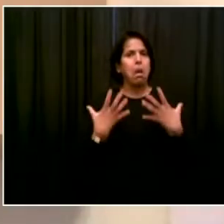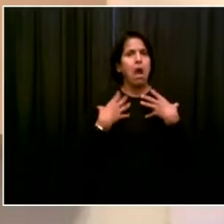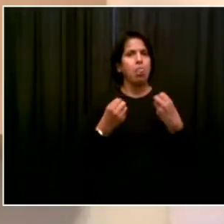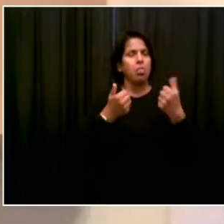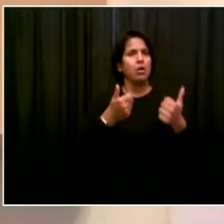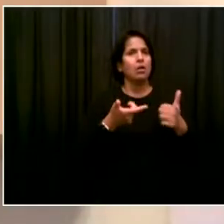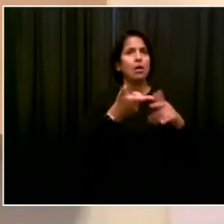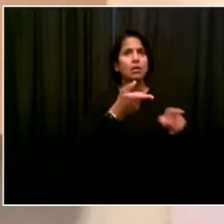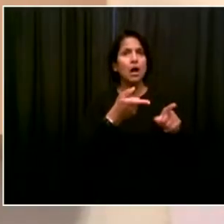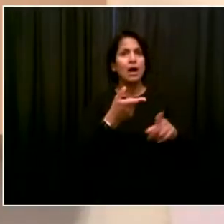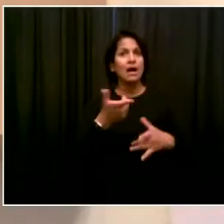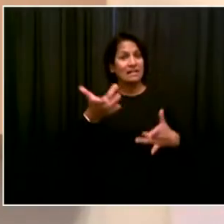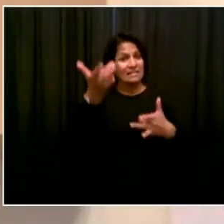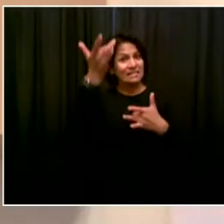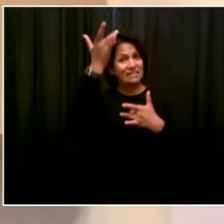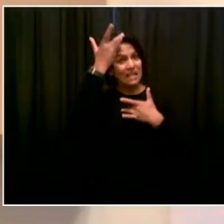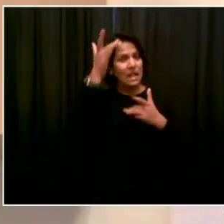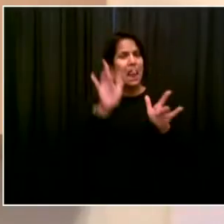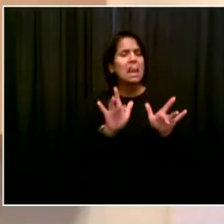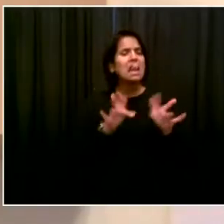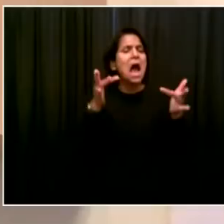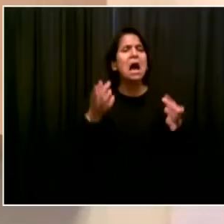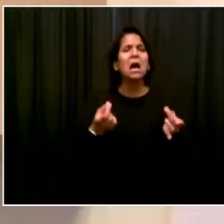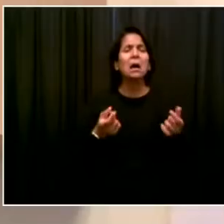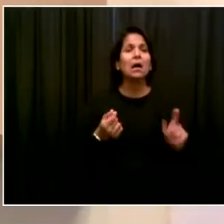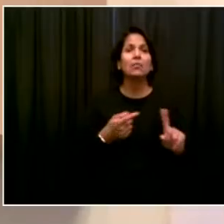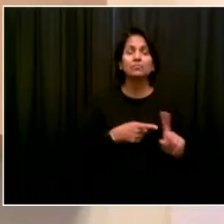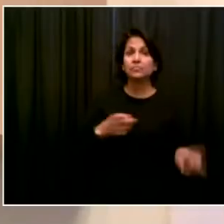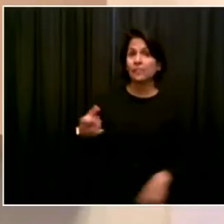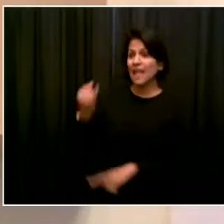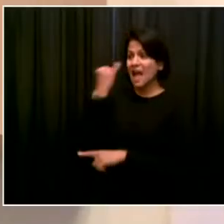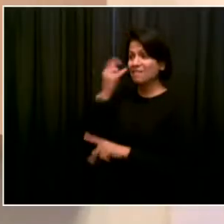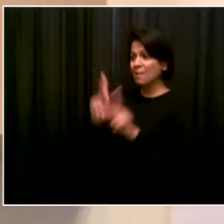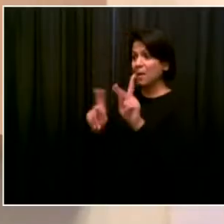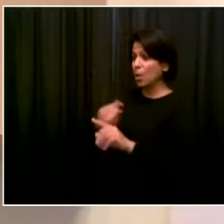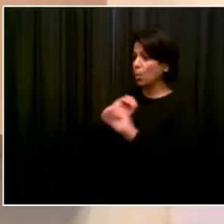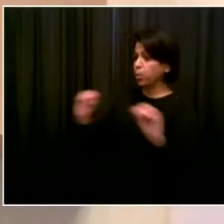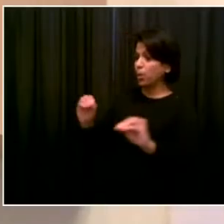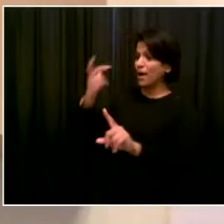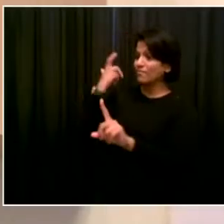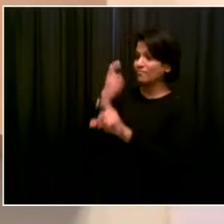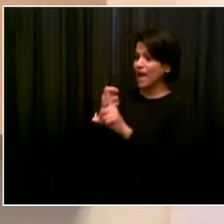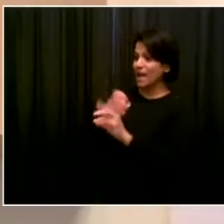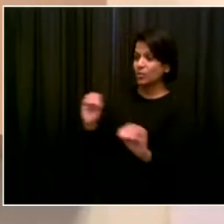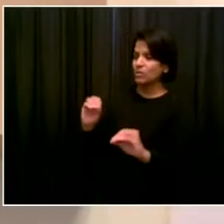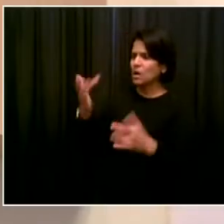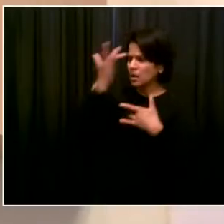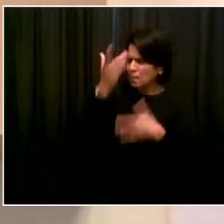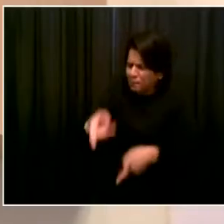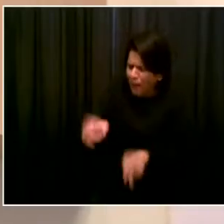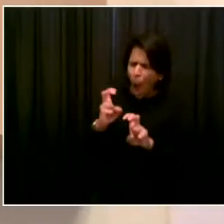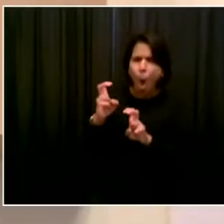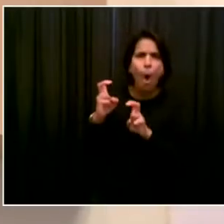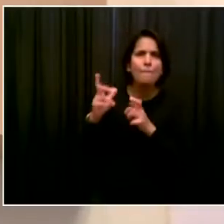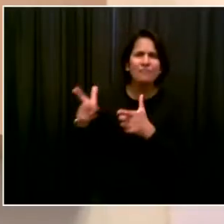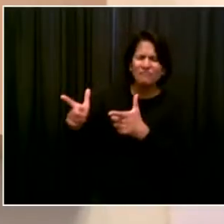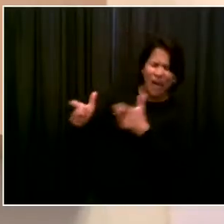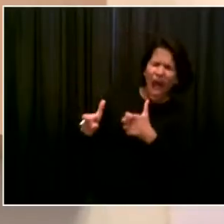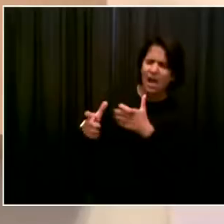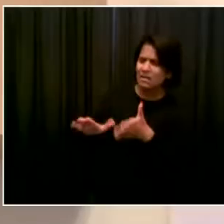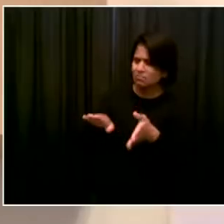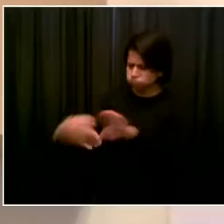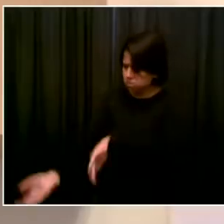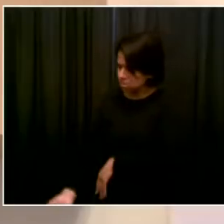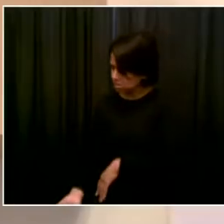seeing. And overwhelmingly, we have the answers to your question. Decades of technology to back this up. And again, no